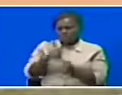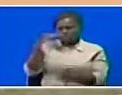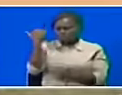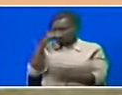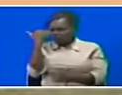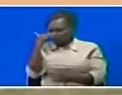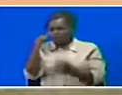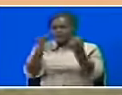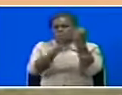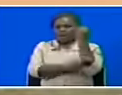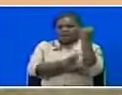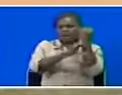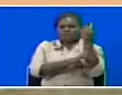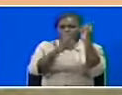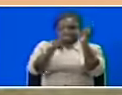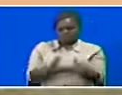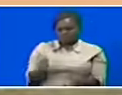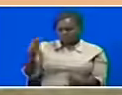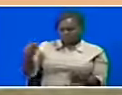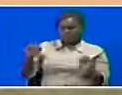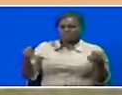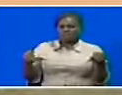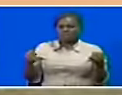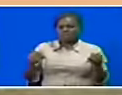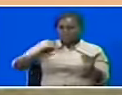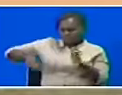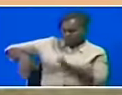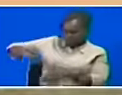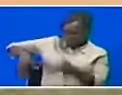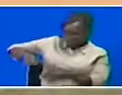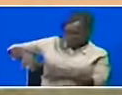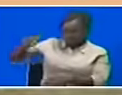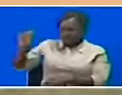the country. Sharon Momanyi, KTN News, at the Bomas of Kenya, Nairobi.